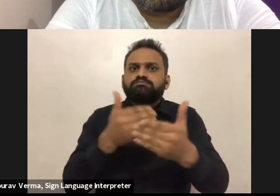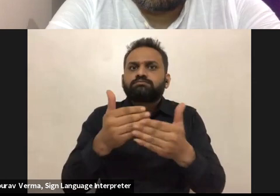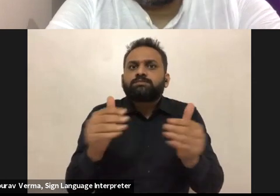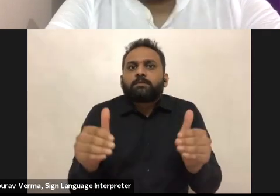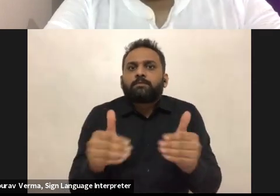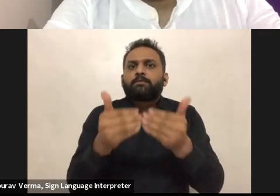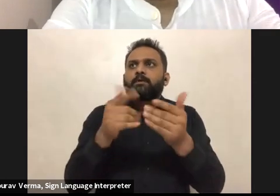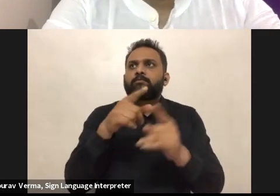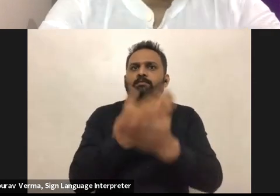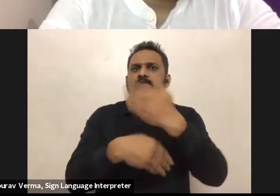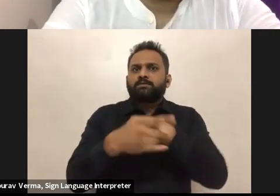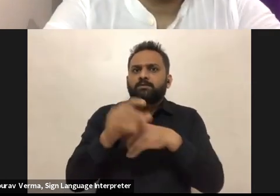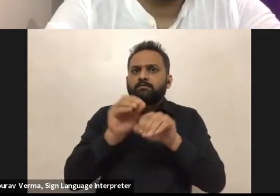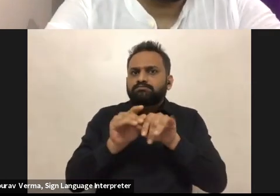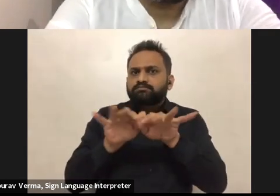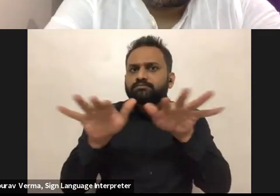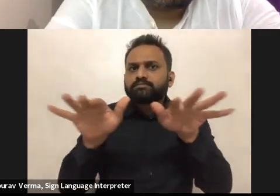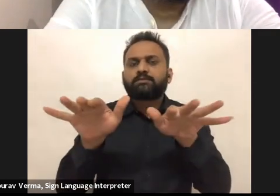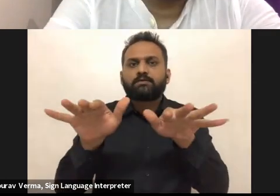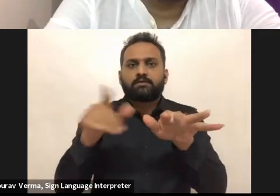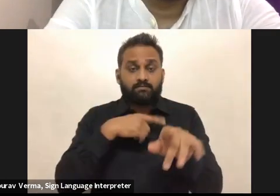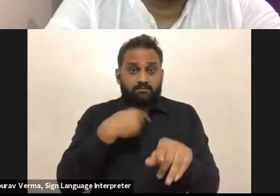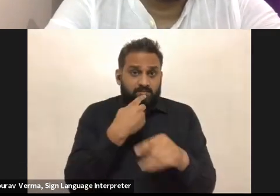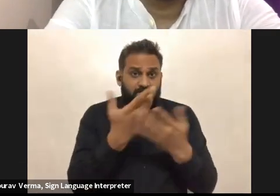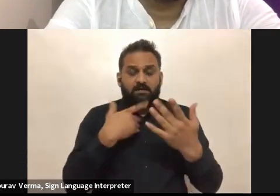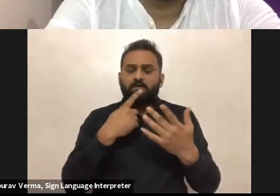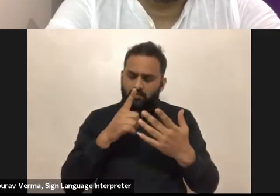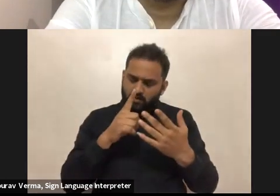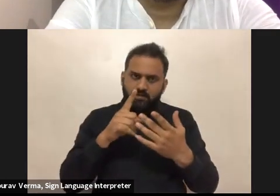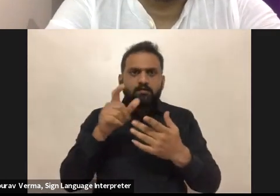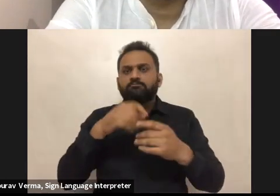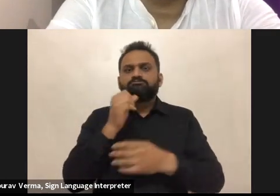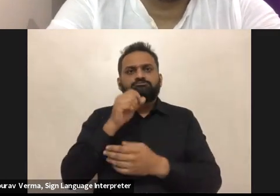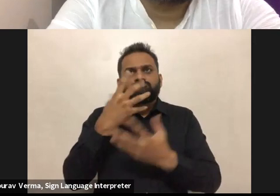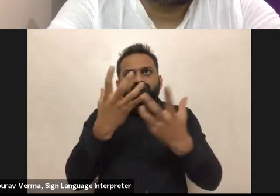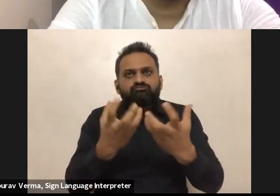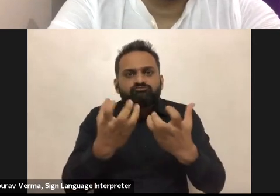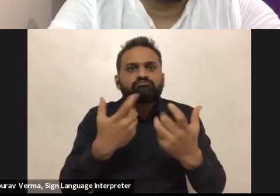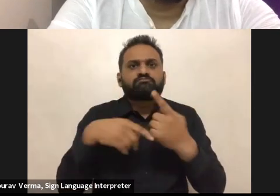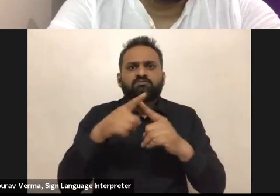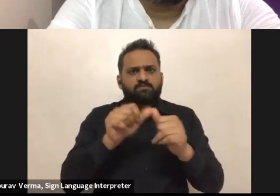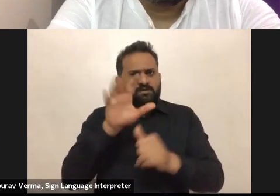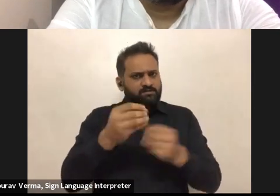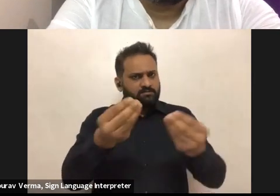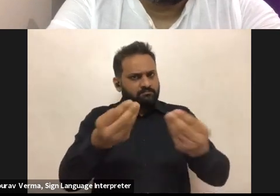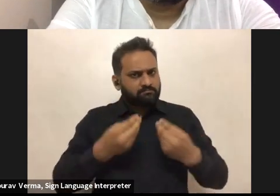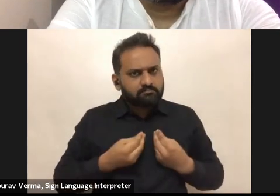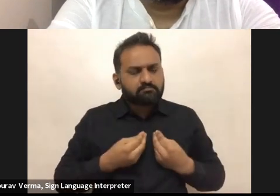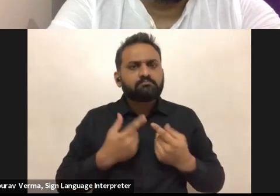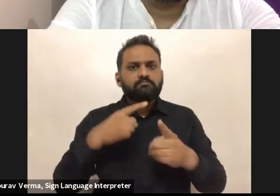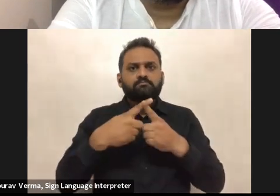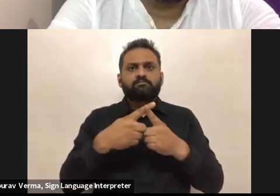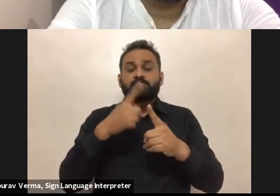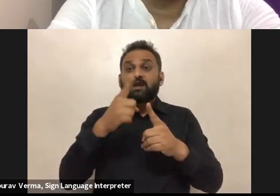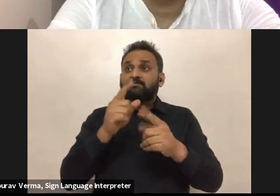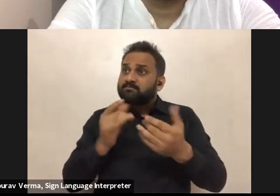disabilities, I would say that we are still working on demanding accessibility and collective access. Like I